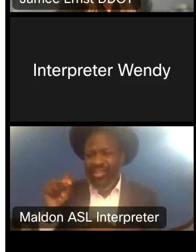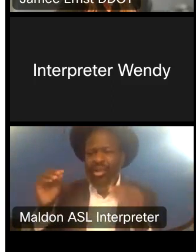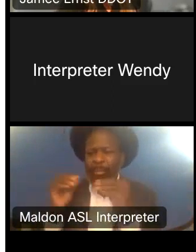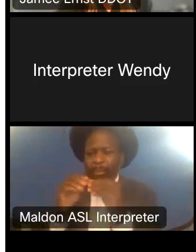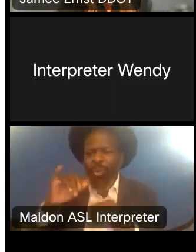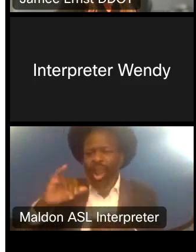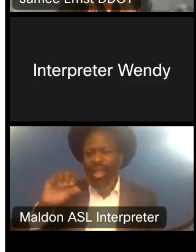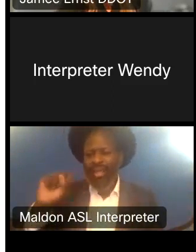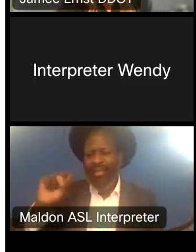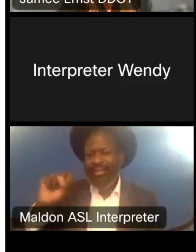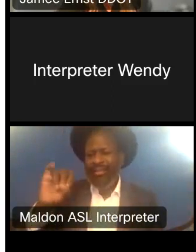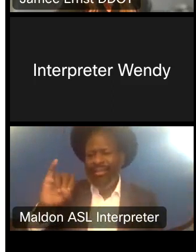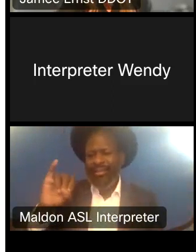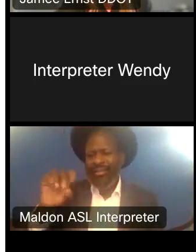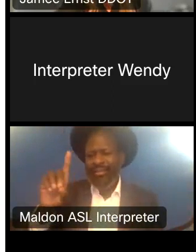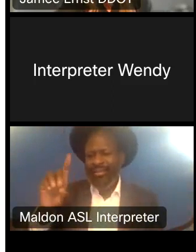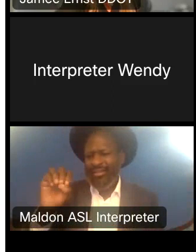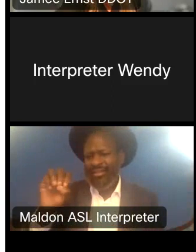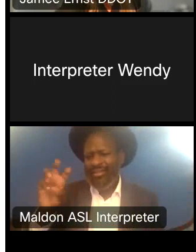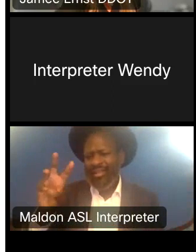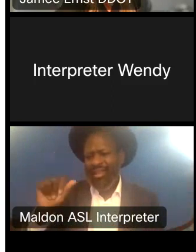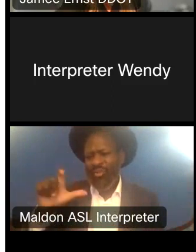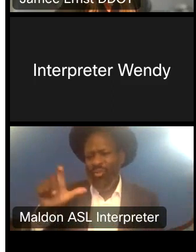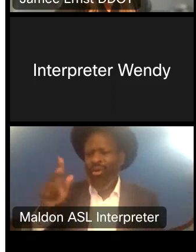the value of spending $25 million